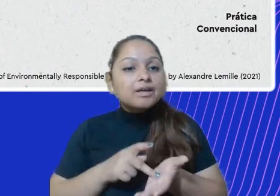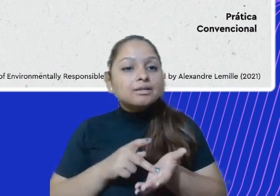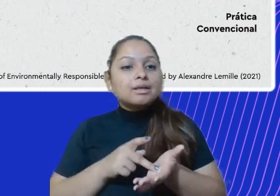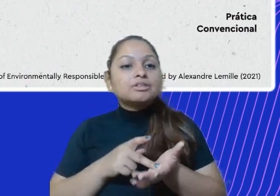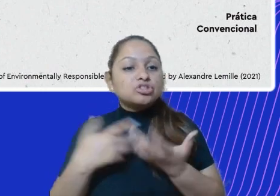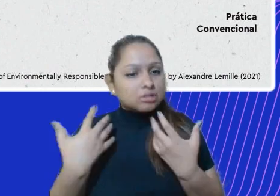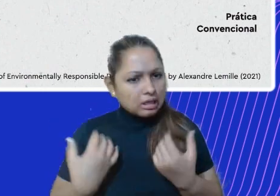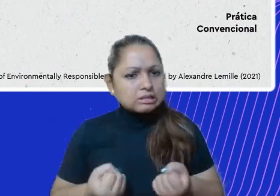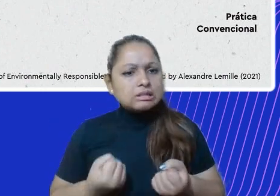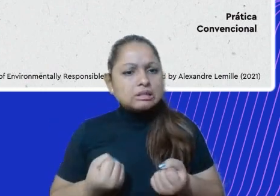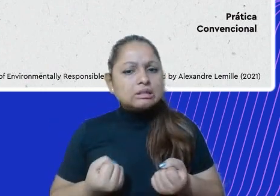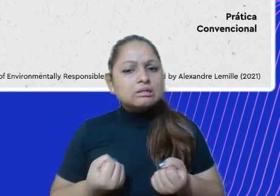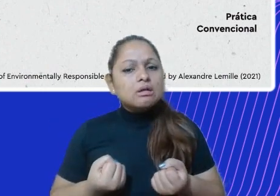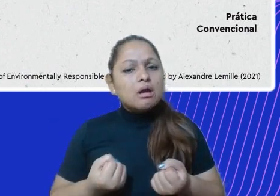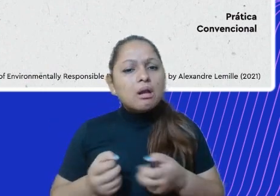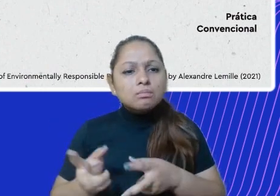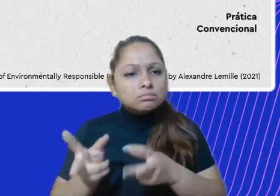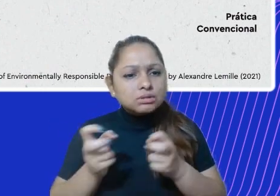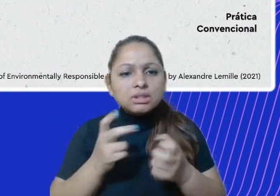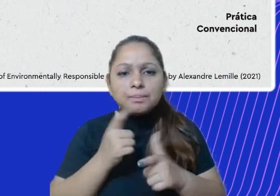but we are migrating to